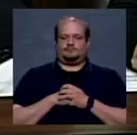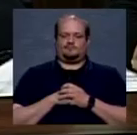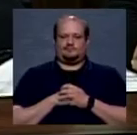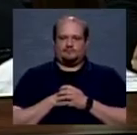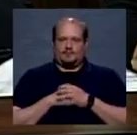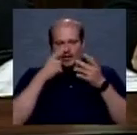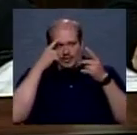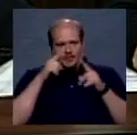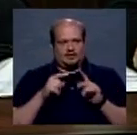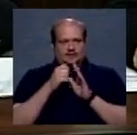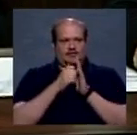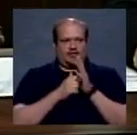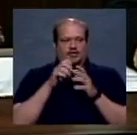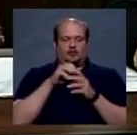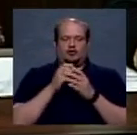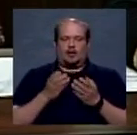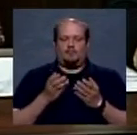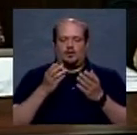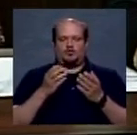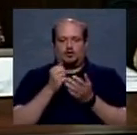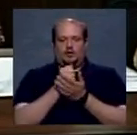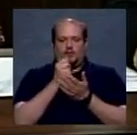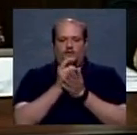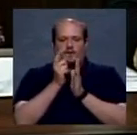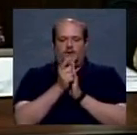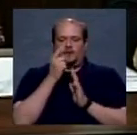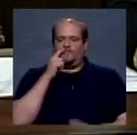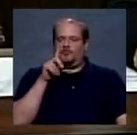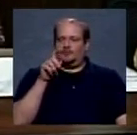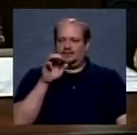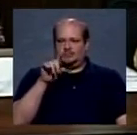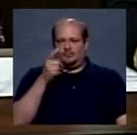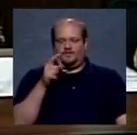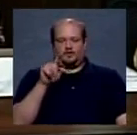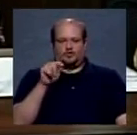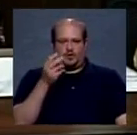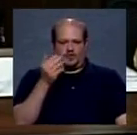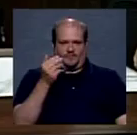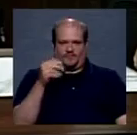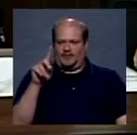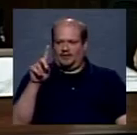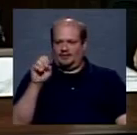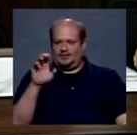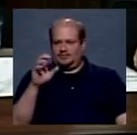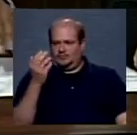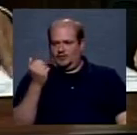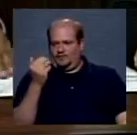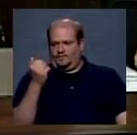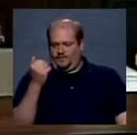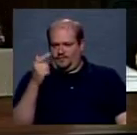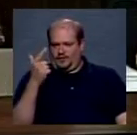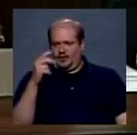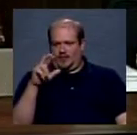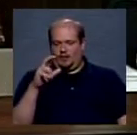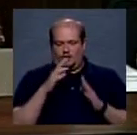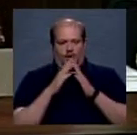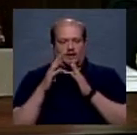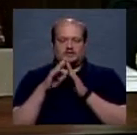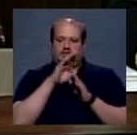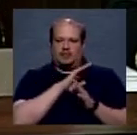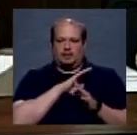The consent agenda consists of a motion to approve the minutes of the December 1st, 2015, December 15th, 2015 Little Rock City Board of